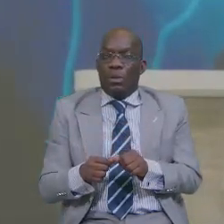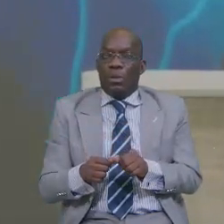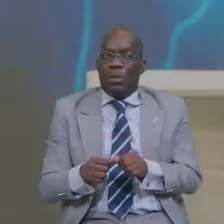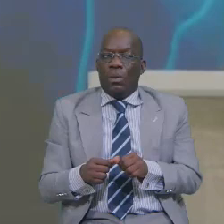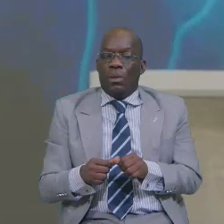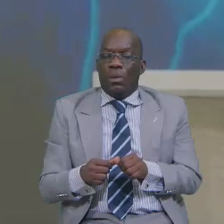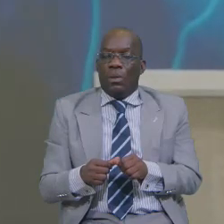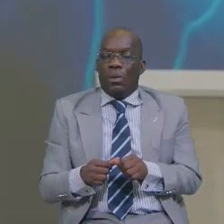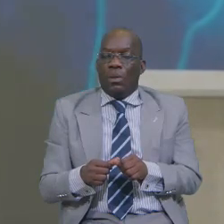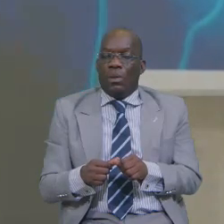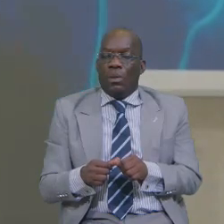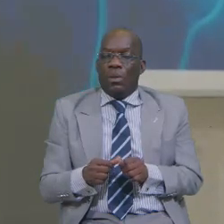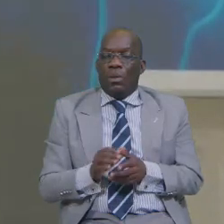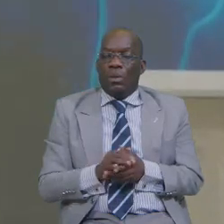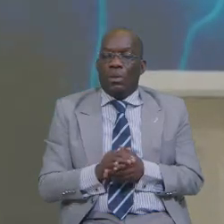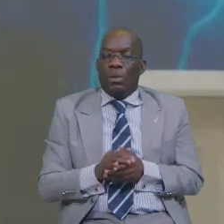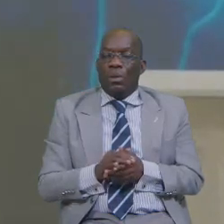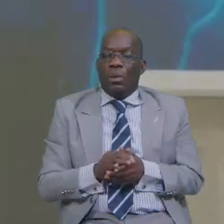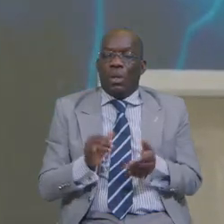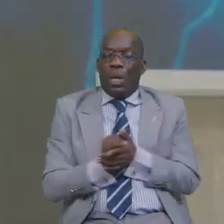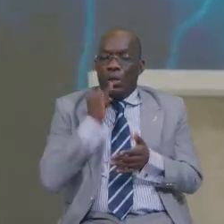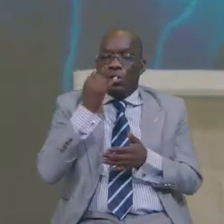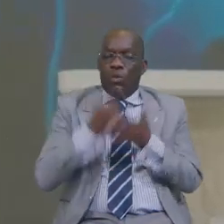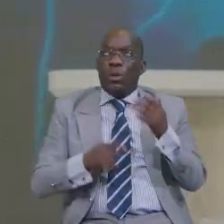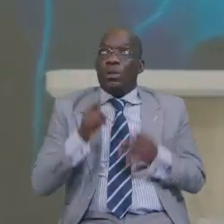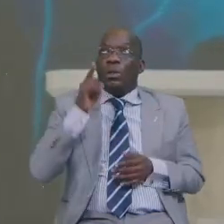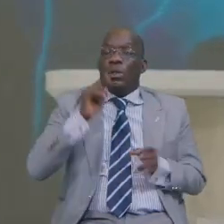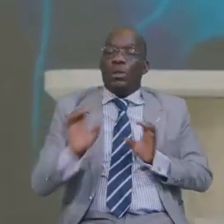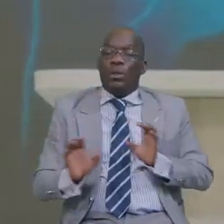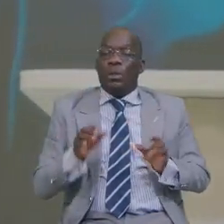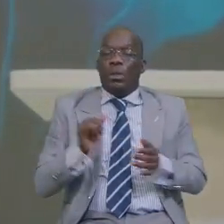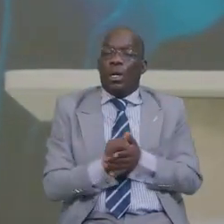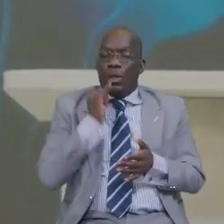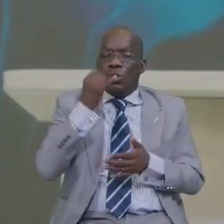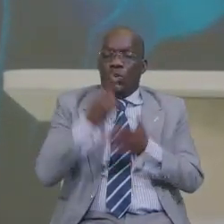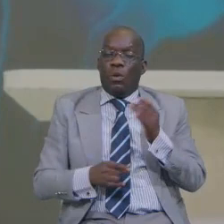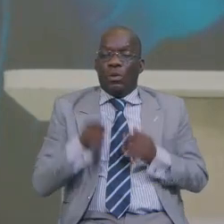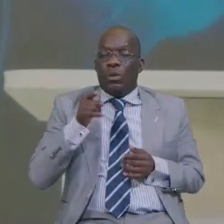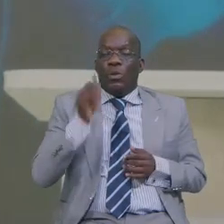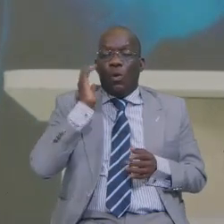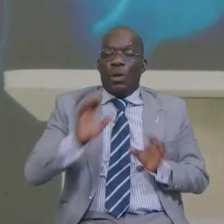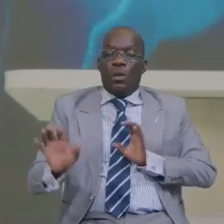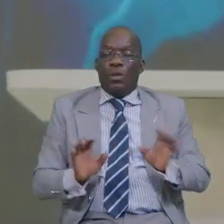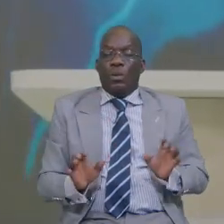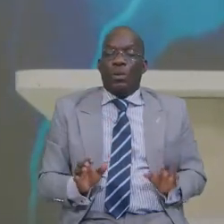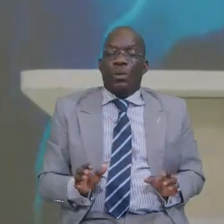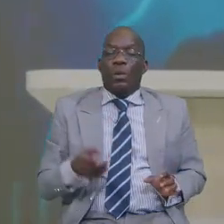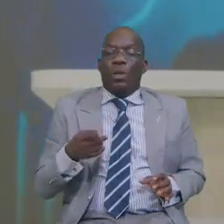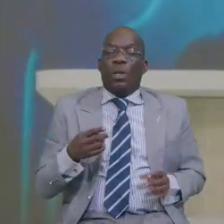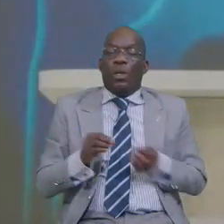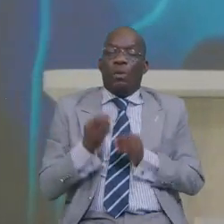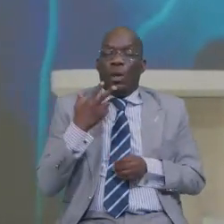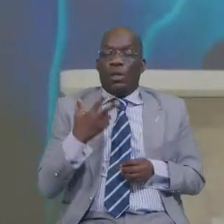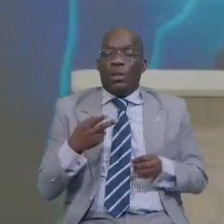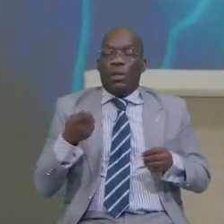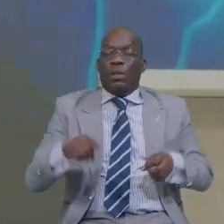insane sufferers. That's what he did, and that's what you will do. Number three is the strengthening